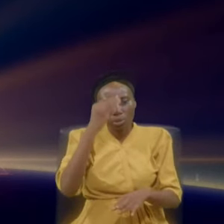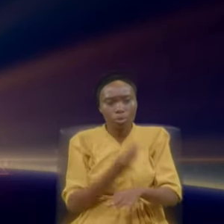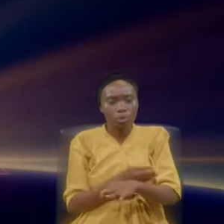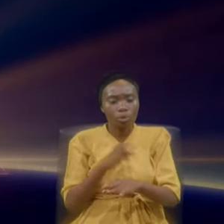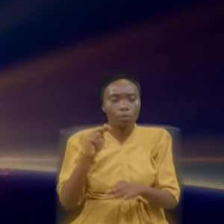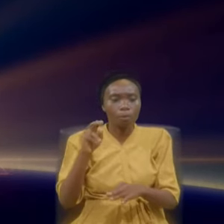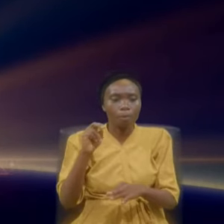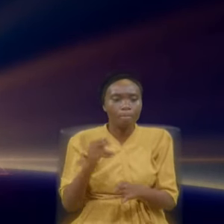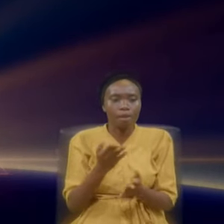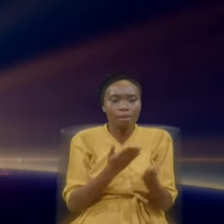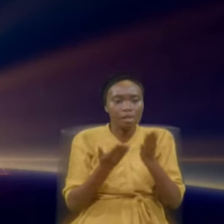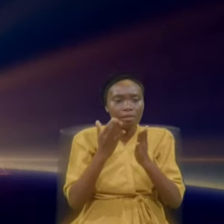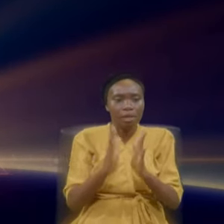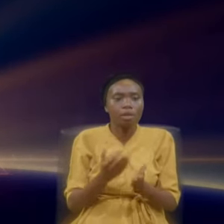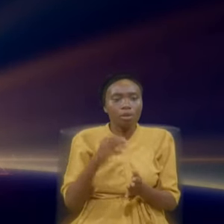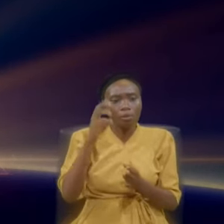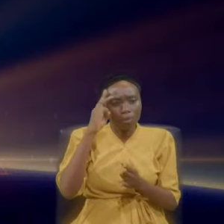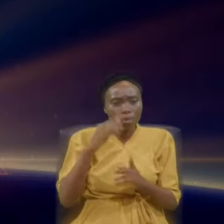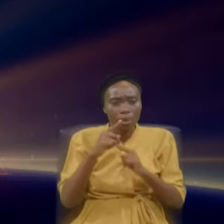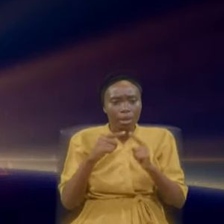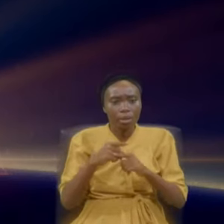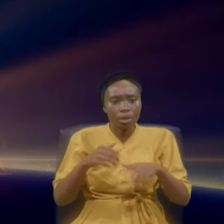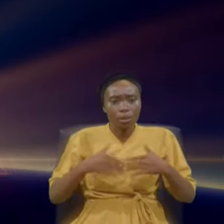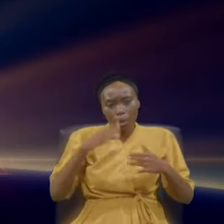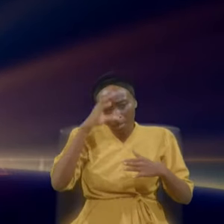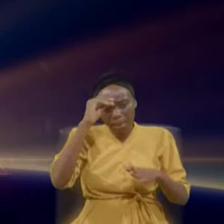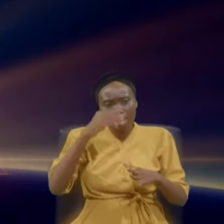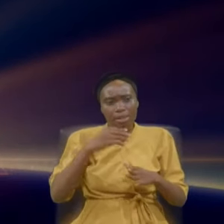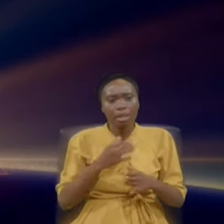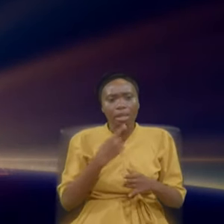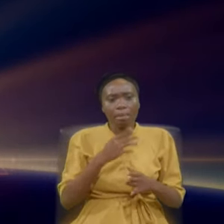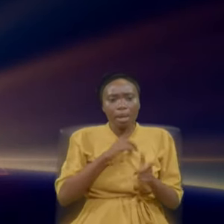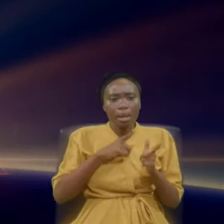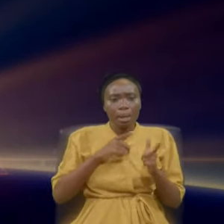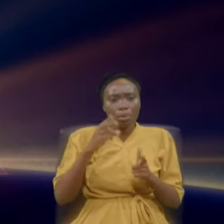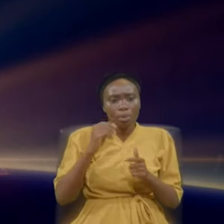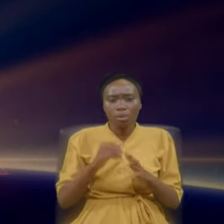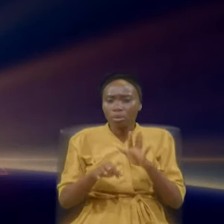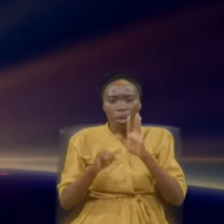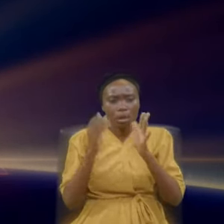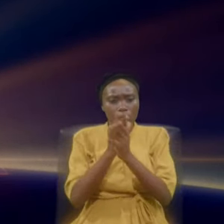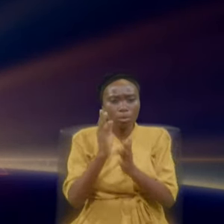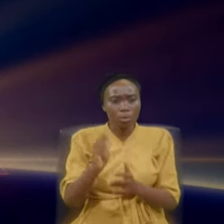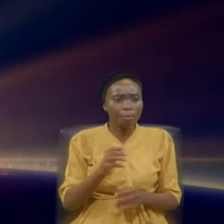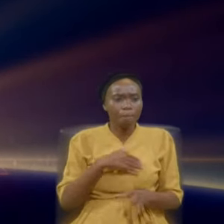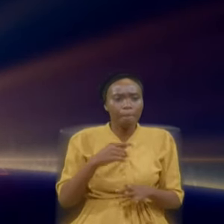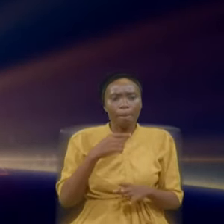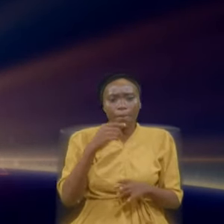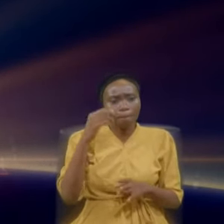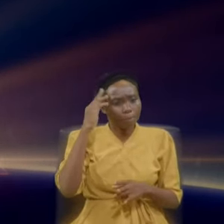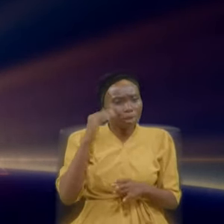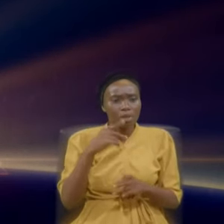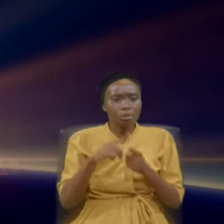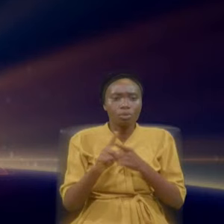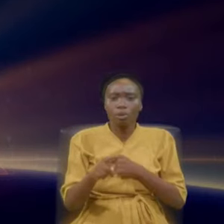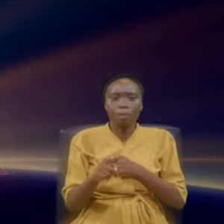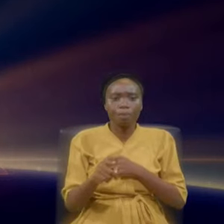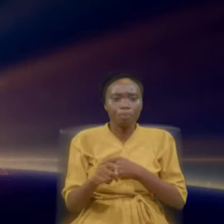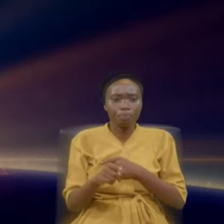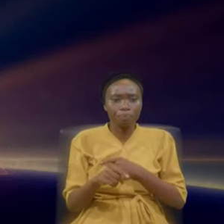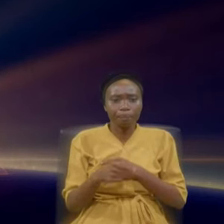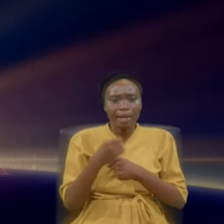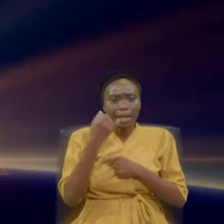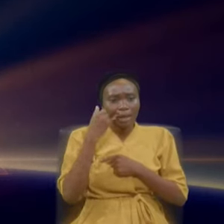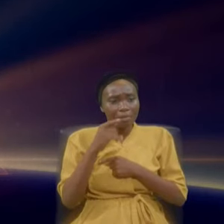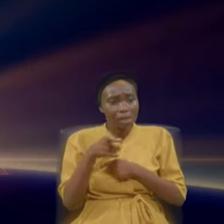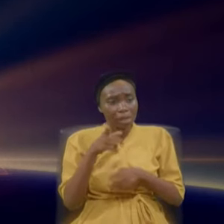Moses, one of his young men, answered and said, My lord Moses, forbid them. And Moses said unto him,